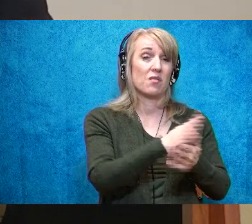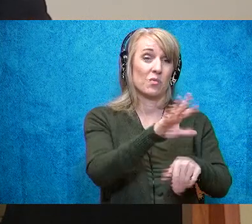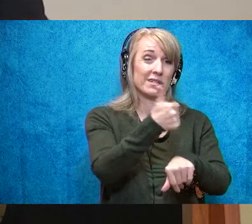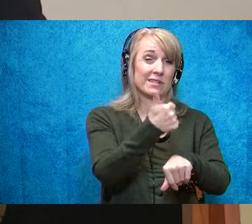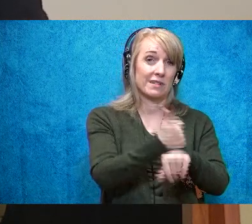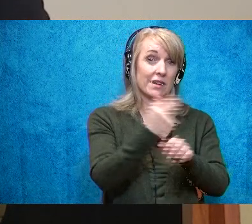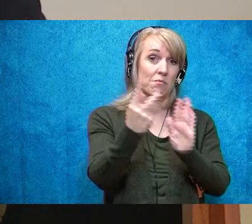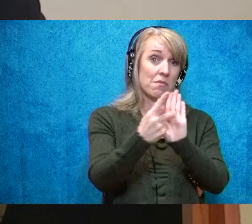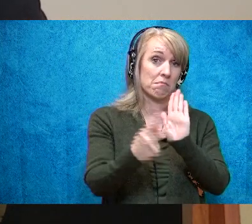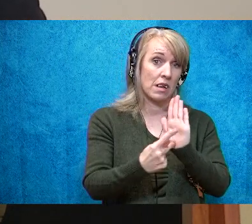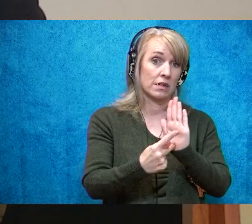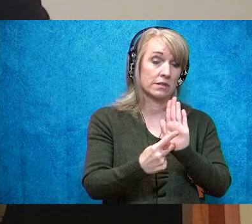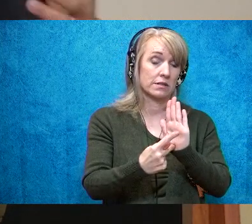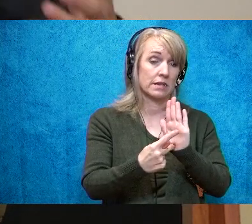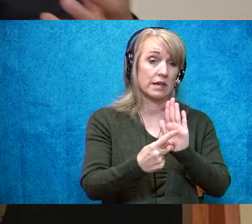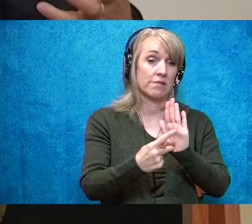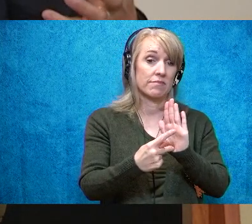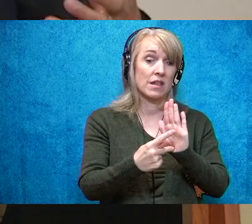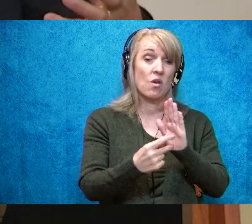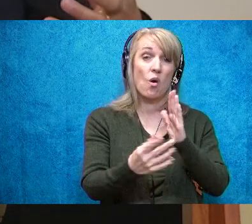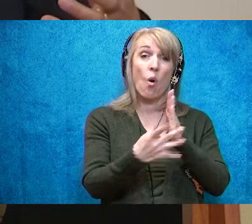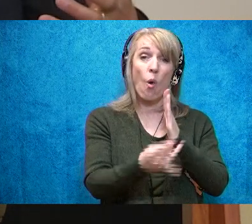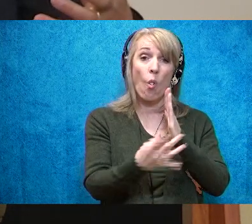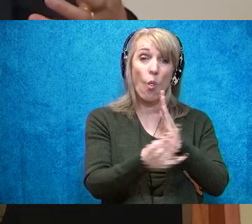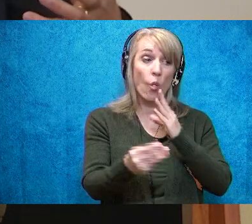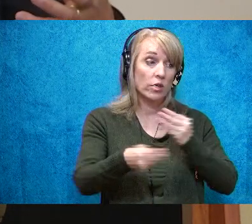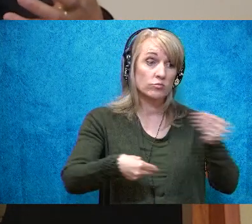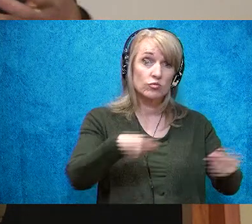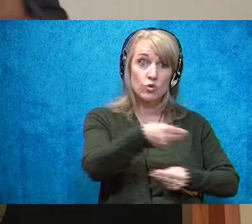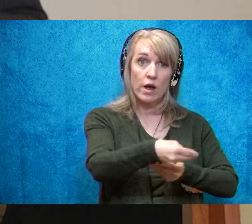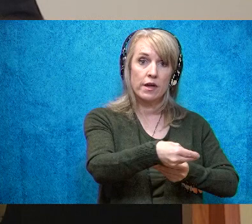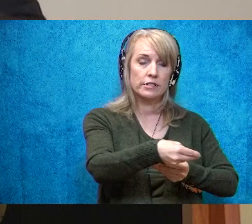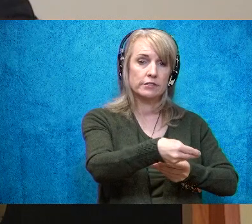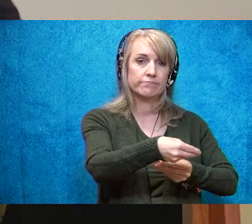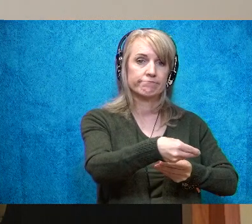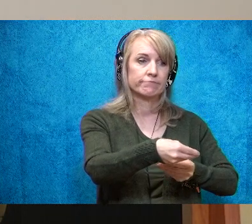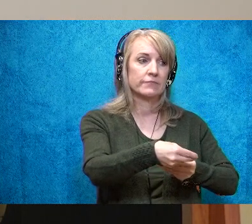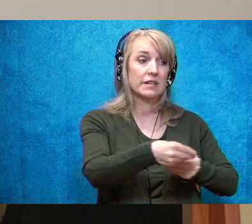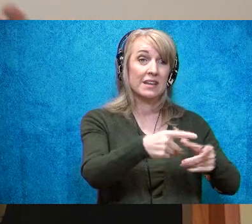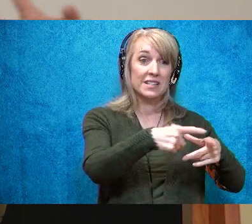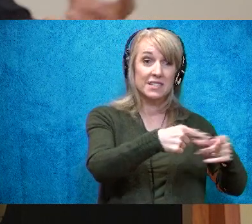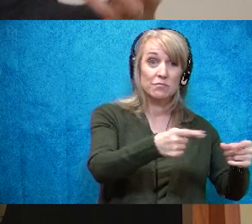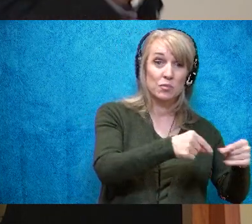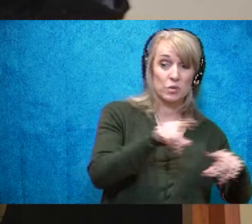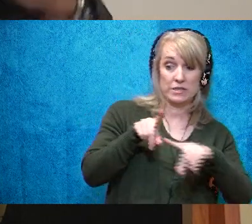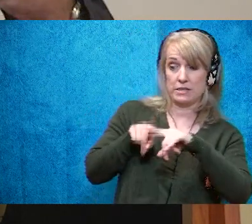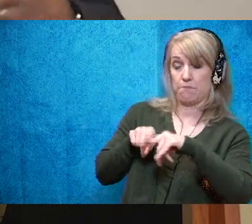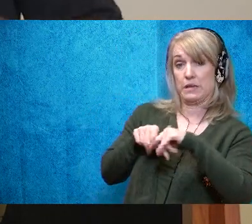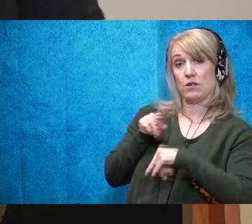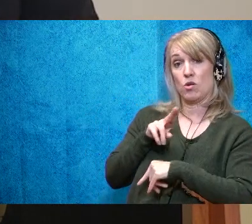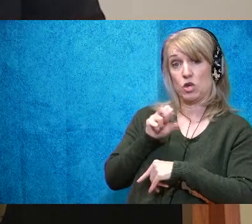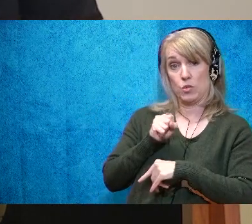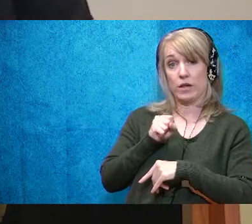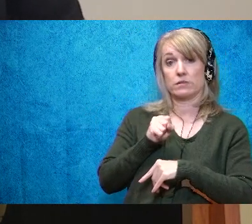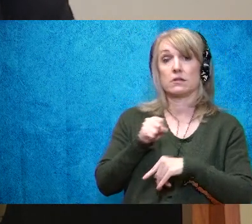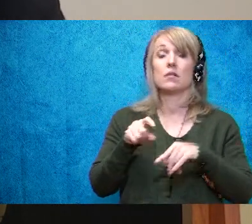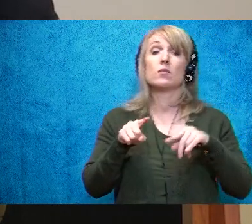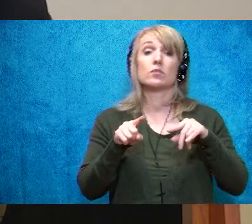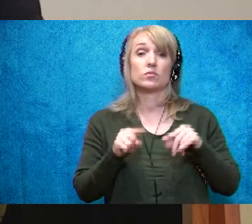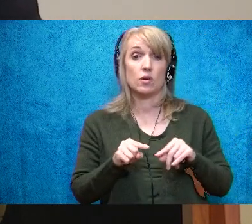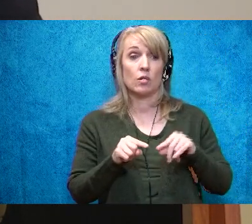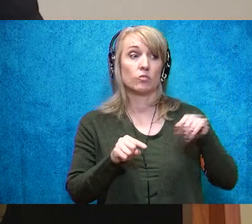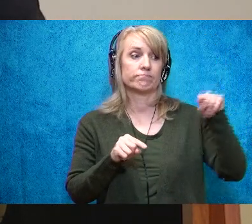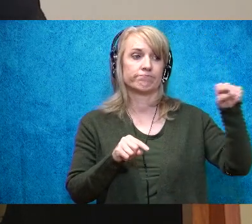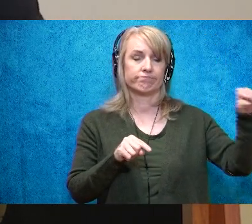oil trade to Japan. Well, Japan was dependent on that oil trade. So as we cut that trade, they began planning the attack on